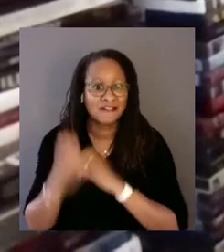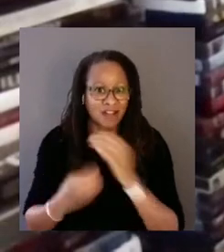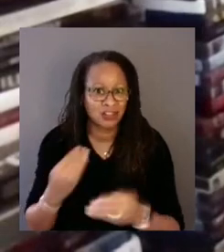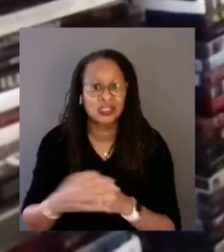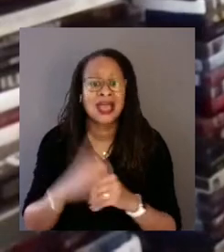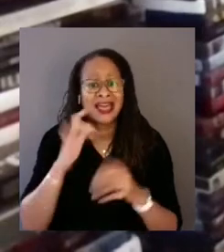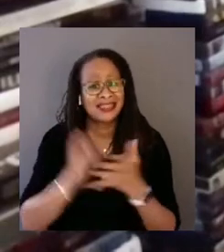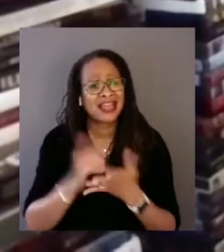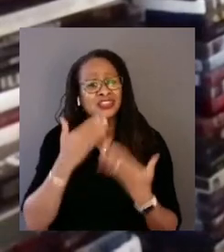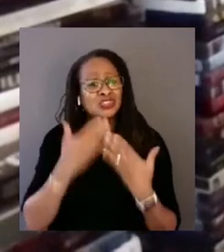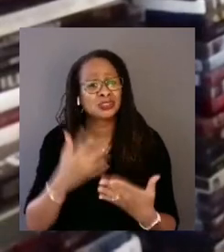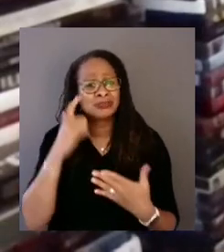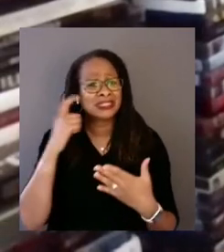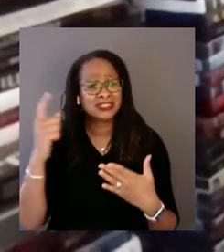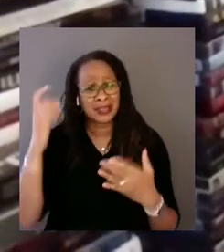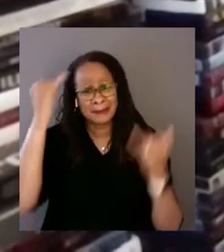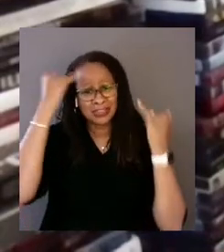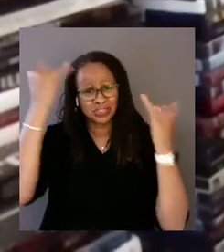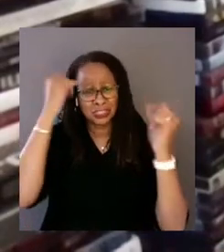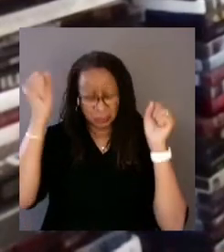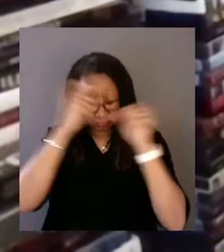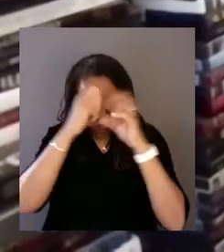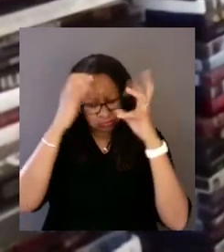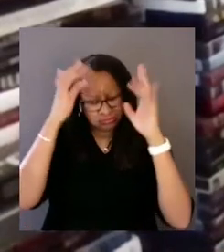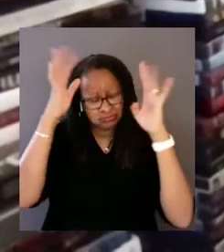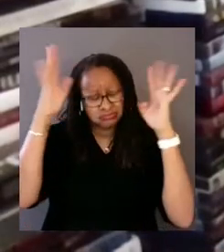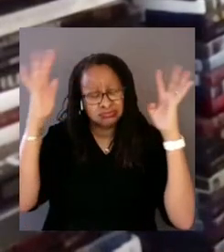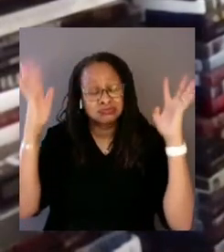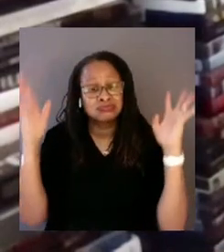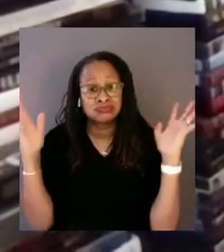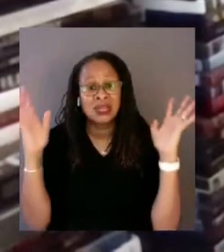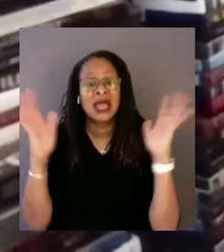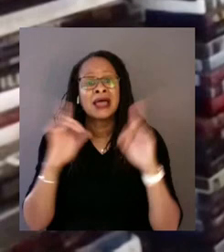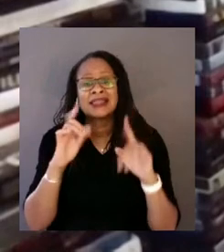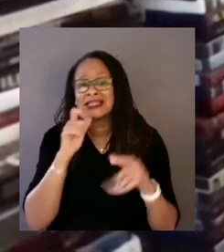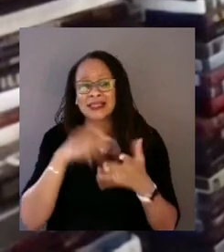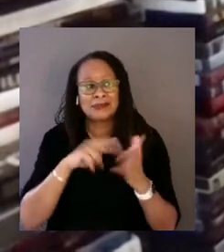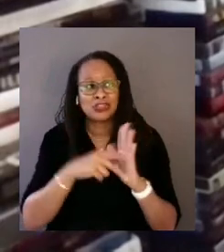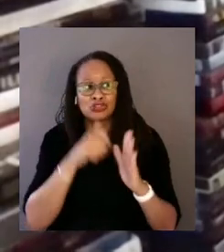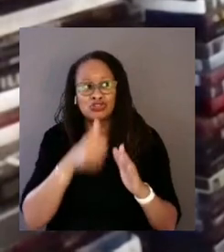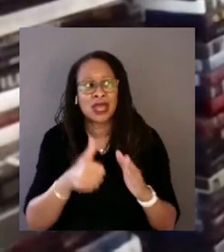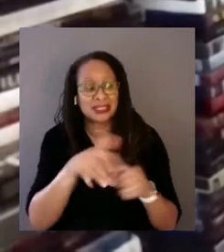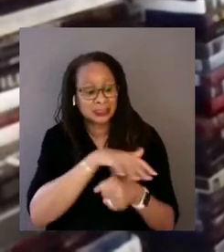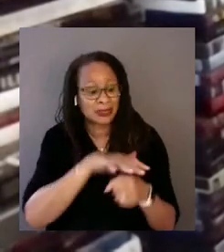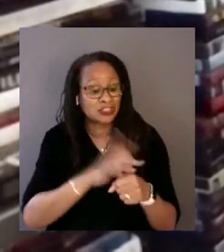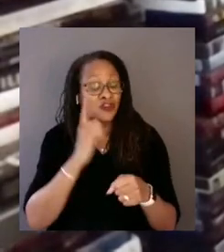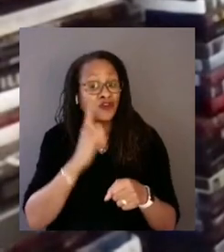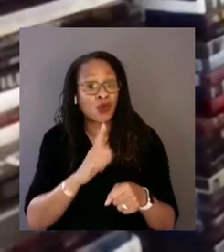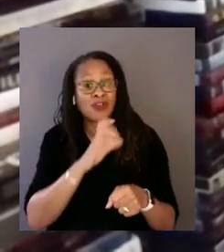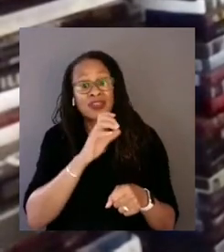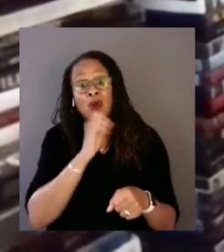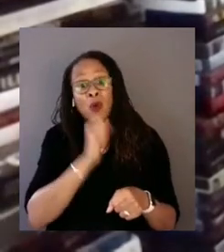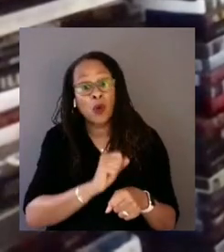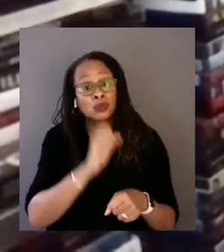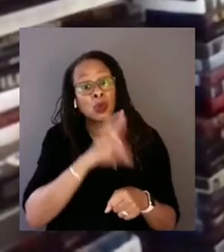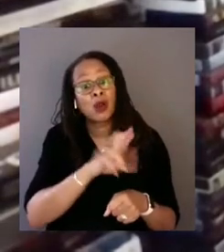imagination. That's not to say there's no space for the other forms. It's a, right? It's just a matter of